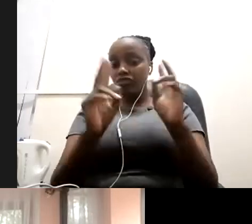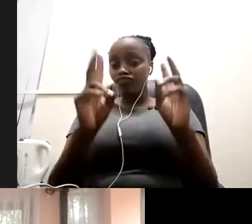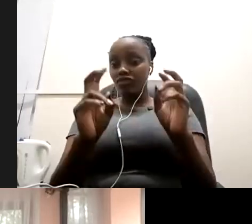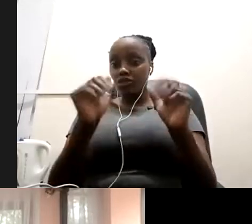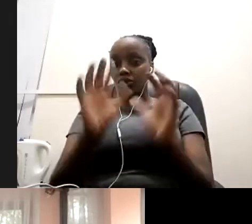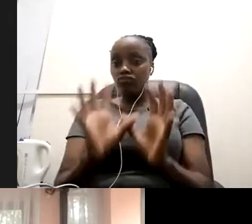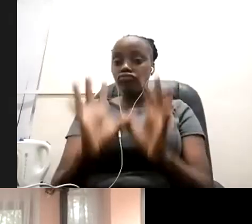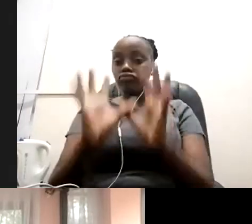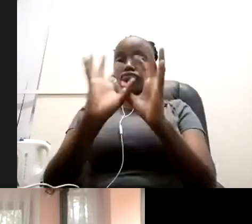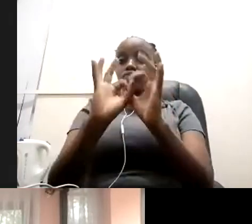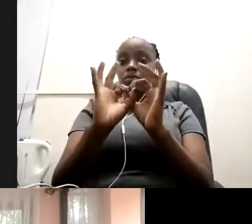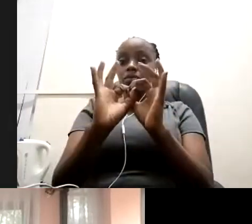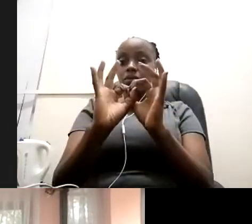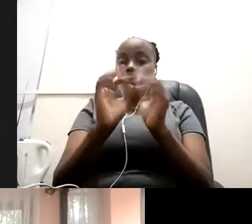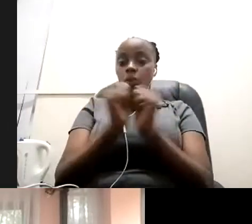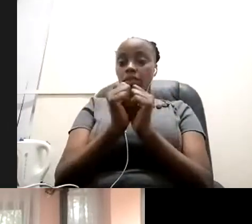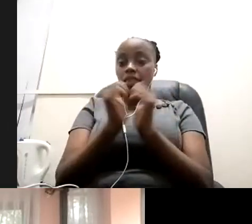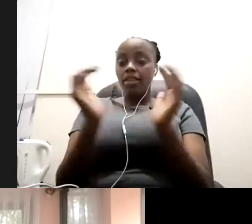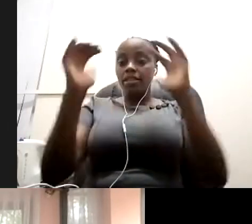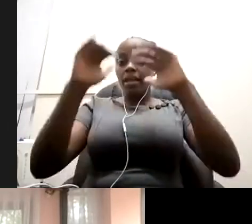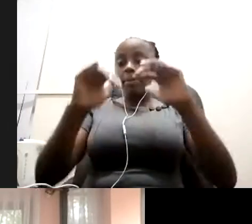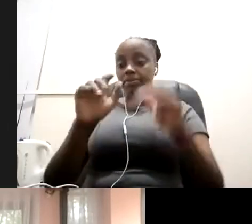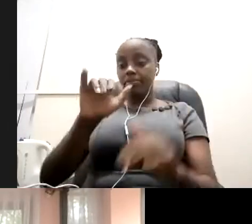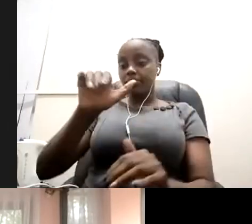to the seminar. Yasmin, up to you.